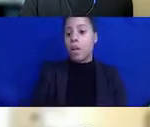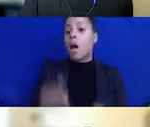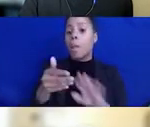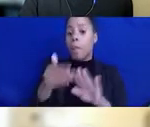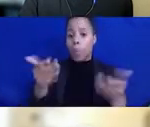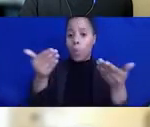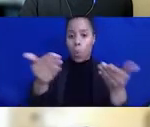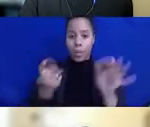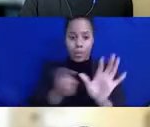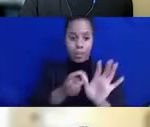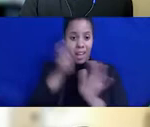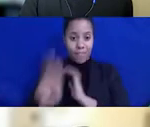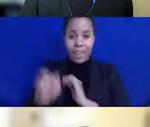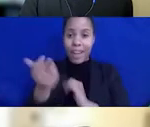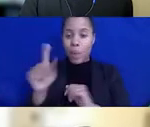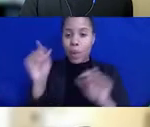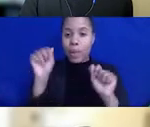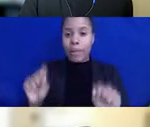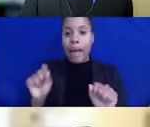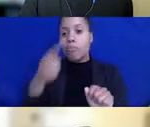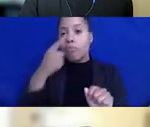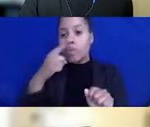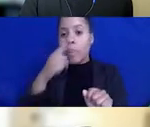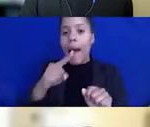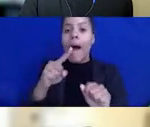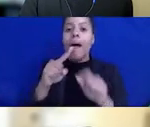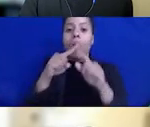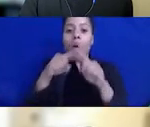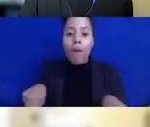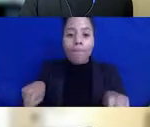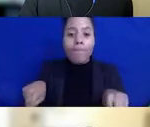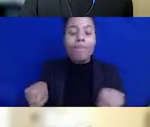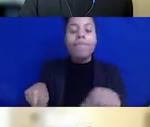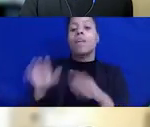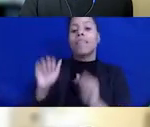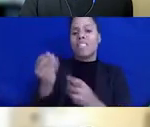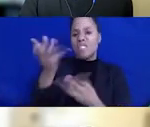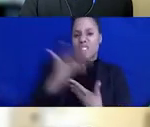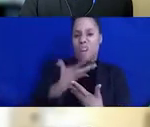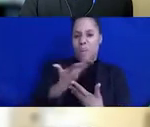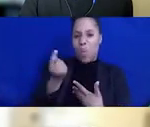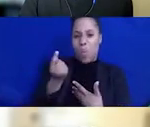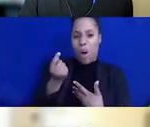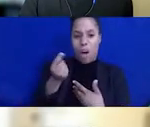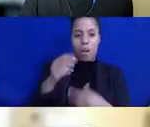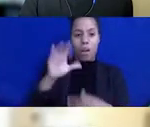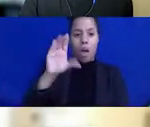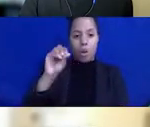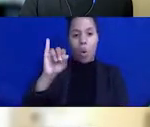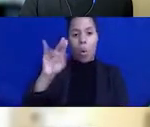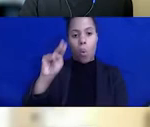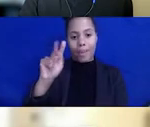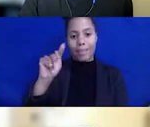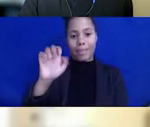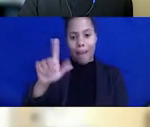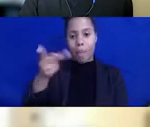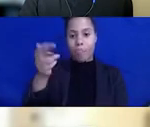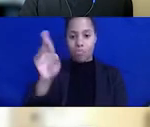me what, or tell all of us really, what COINTELPRO stands for? Does anybody